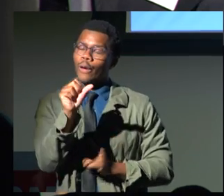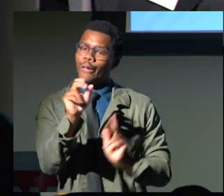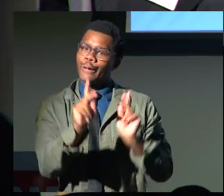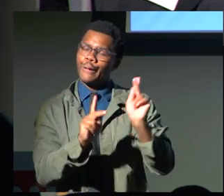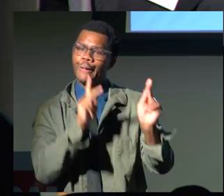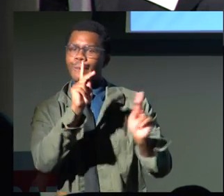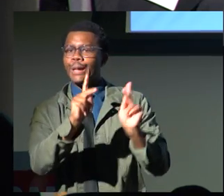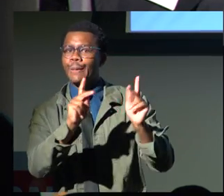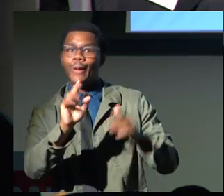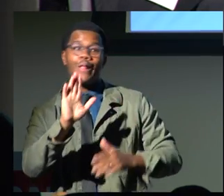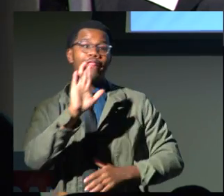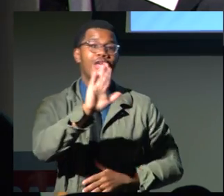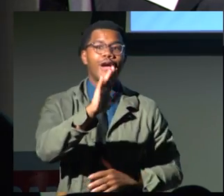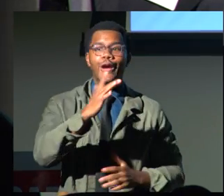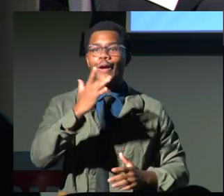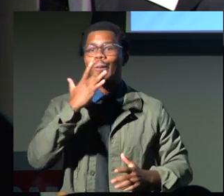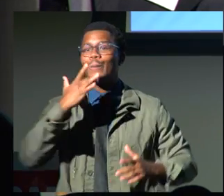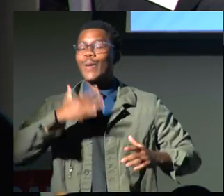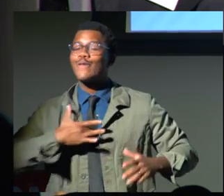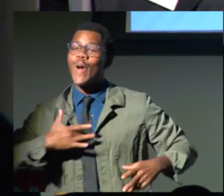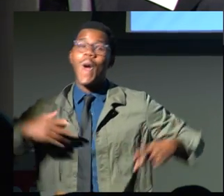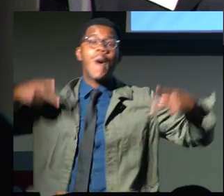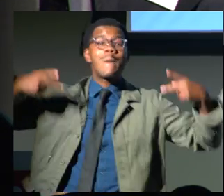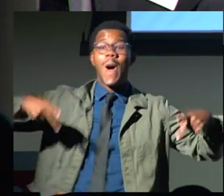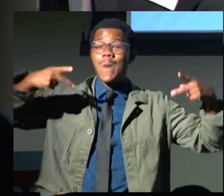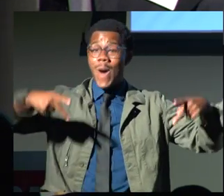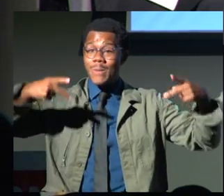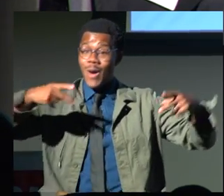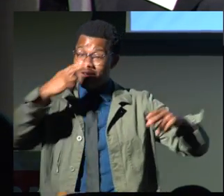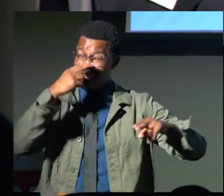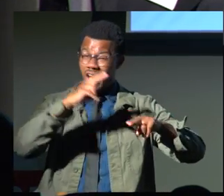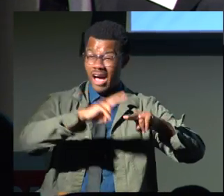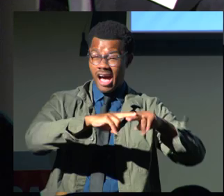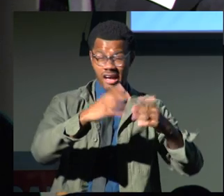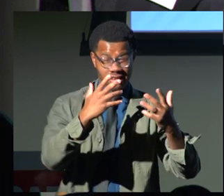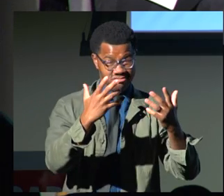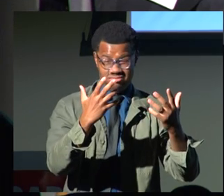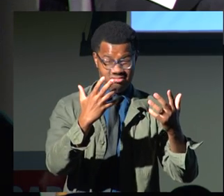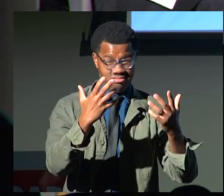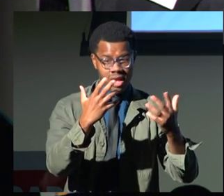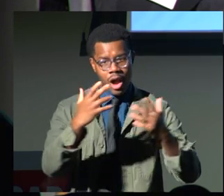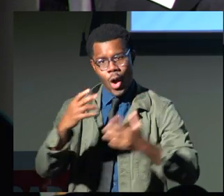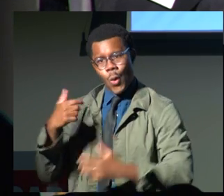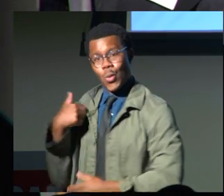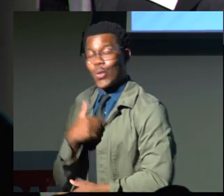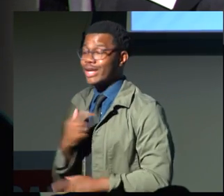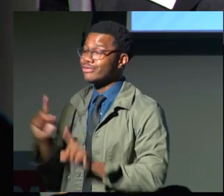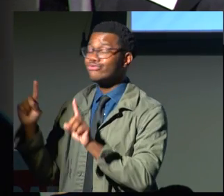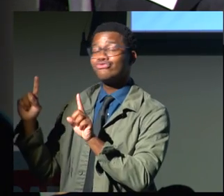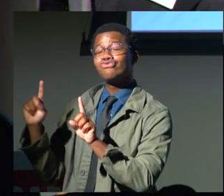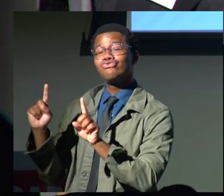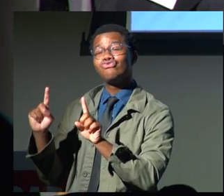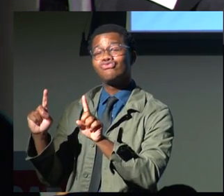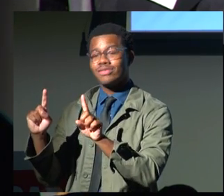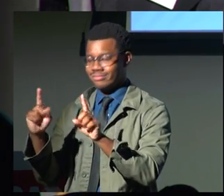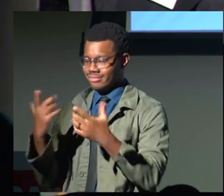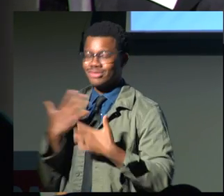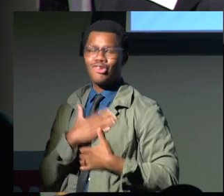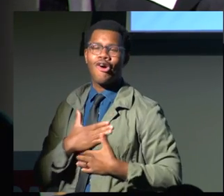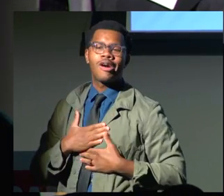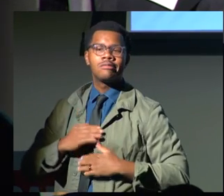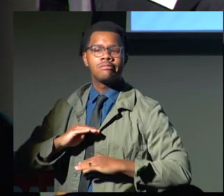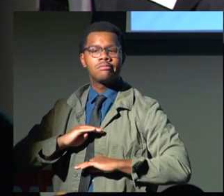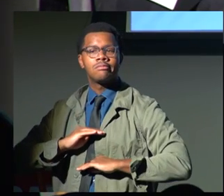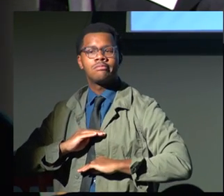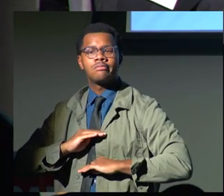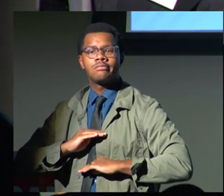big old birthday splash. You know, we're having more fun than them. We have more peace than they are. Just taking a walk